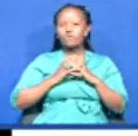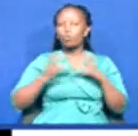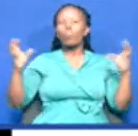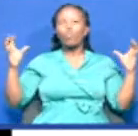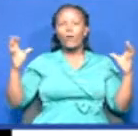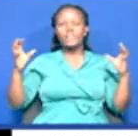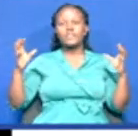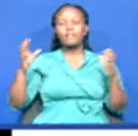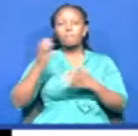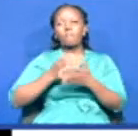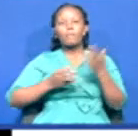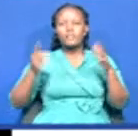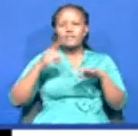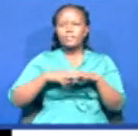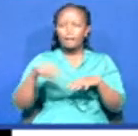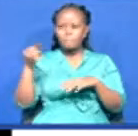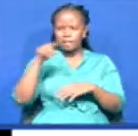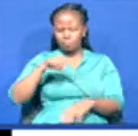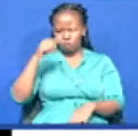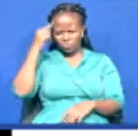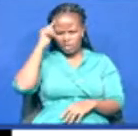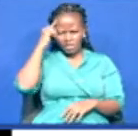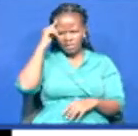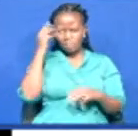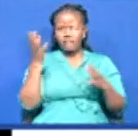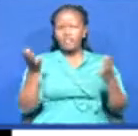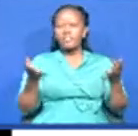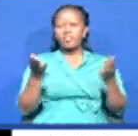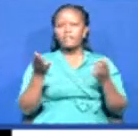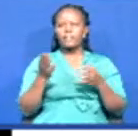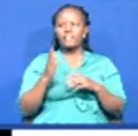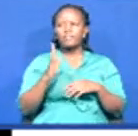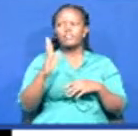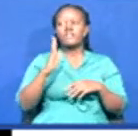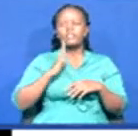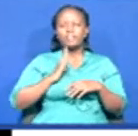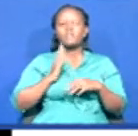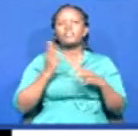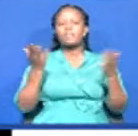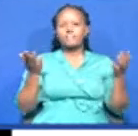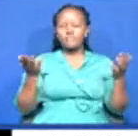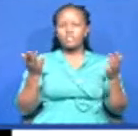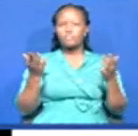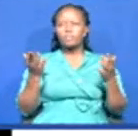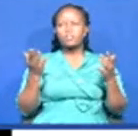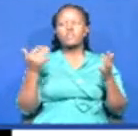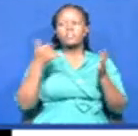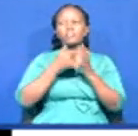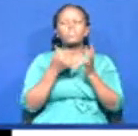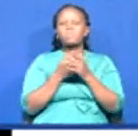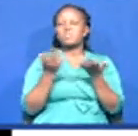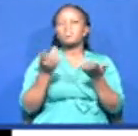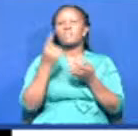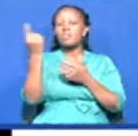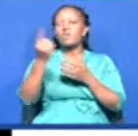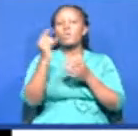Sometimes we think that security is confined just to arresting one